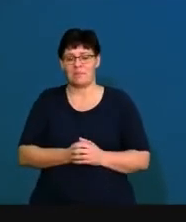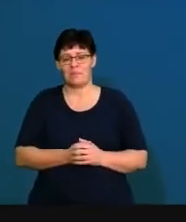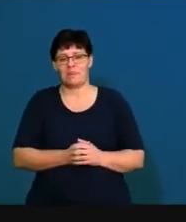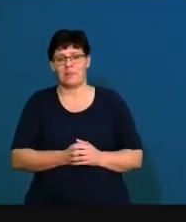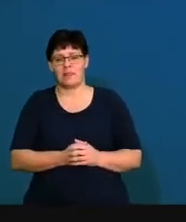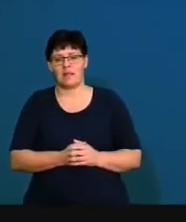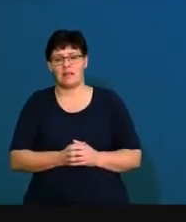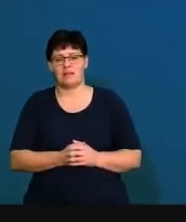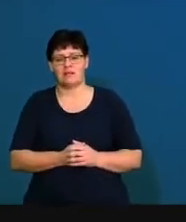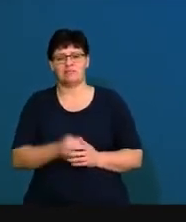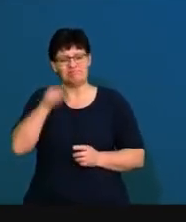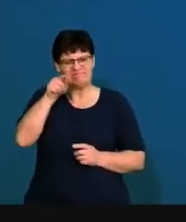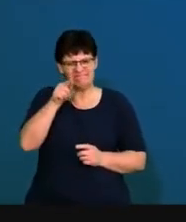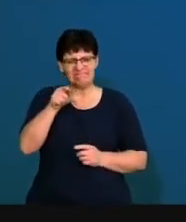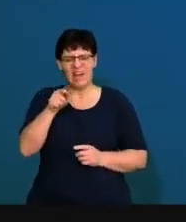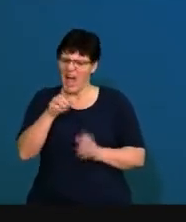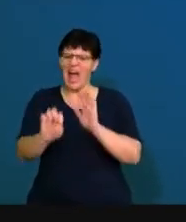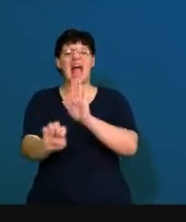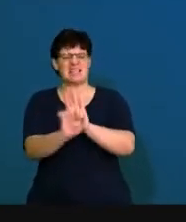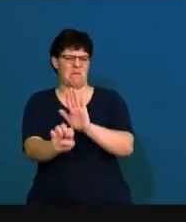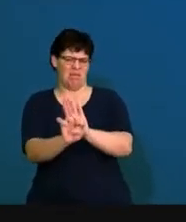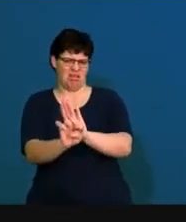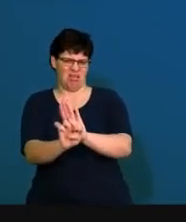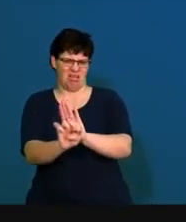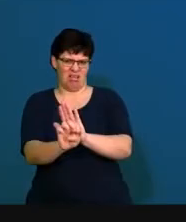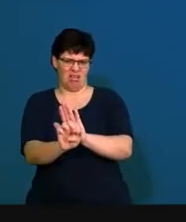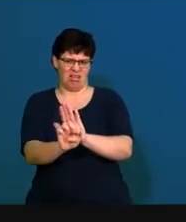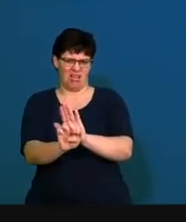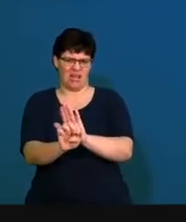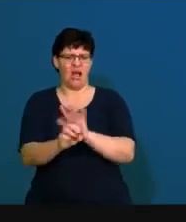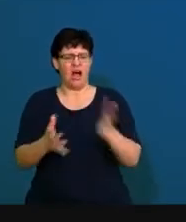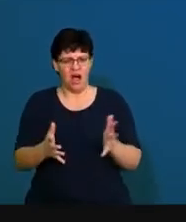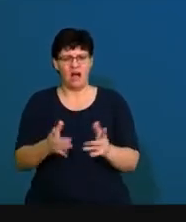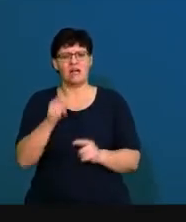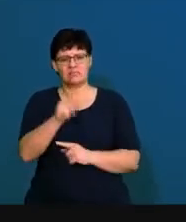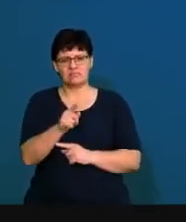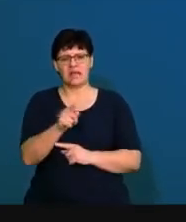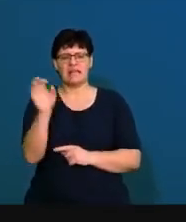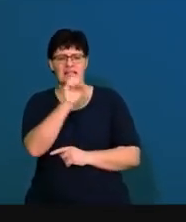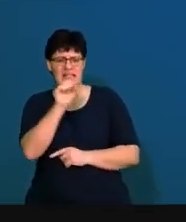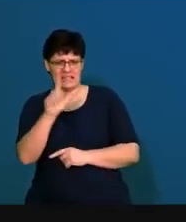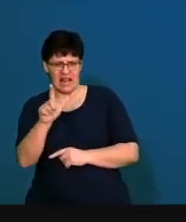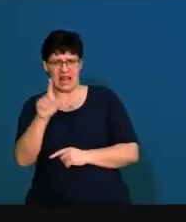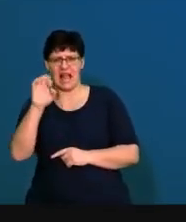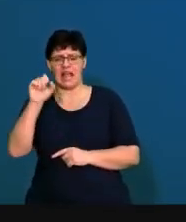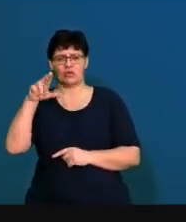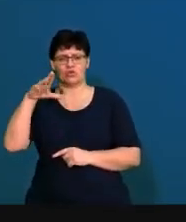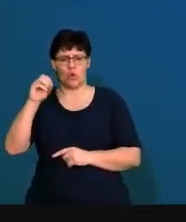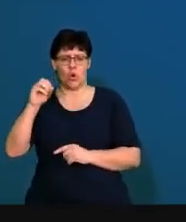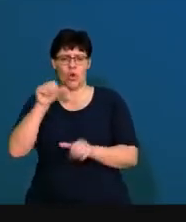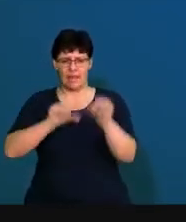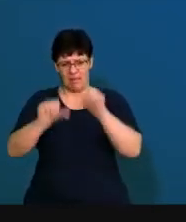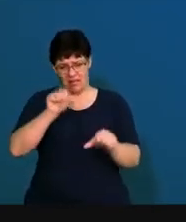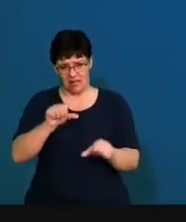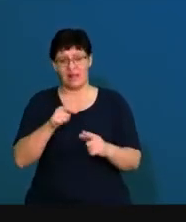Right? Okay, and then here is a typical example of, of an electrochemical cell, which is